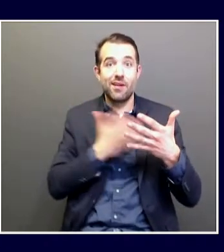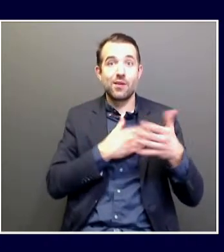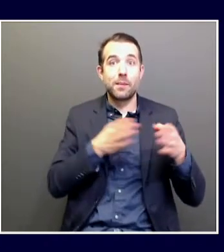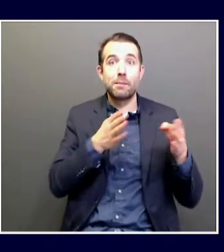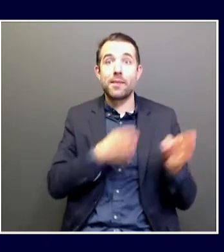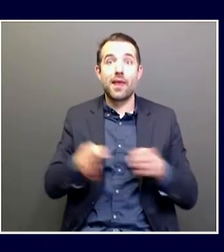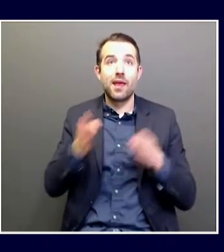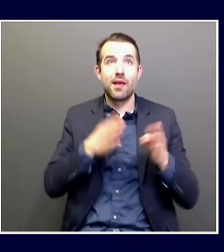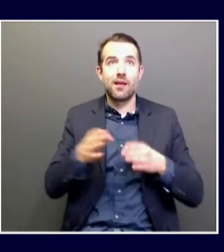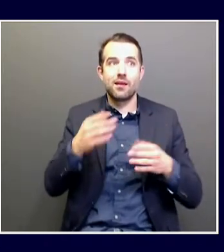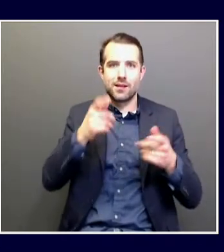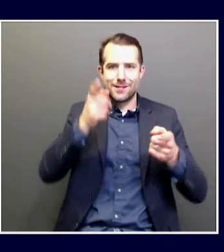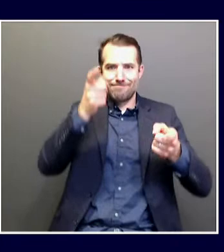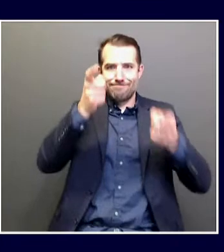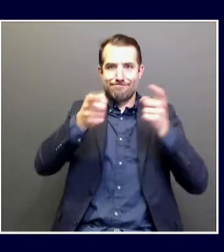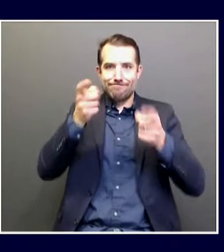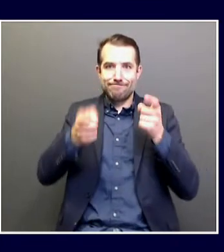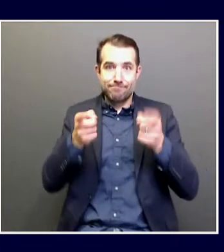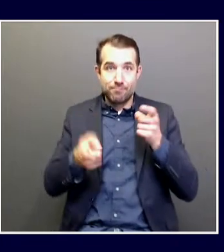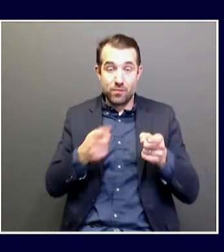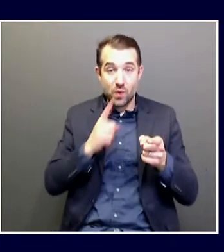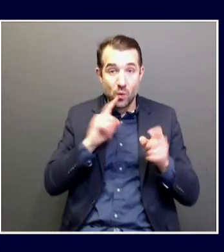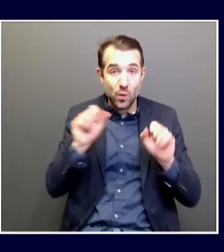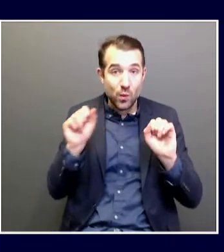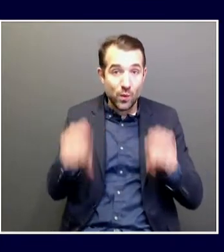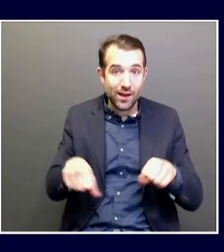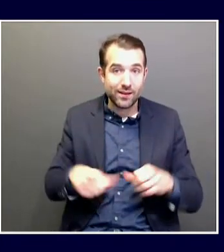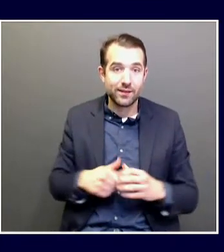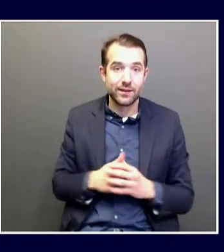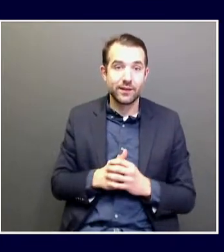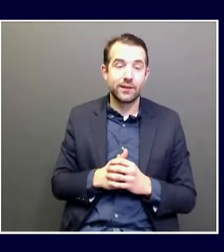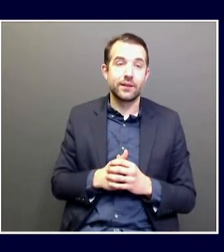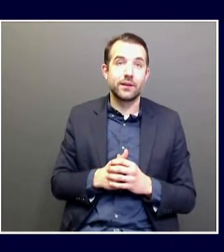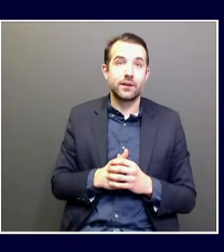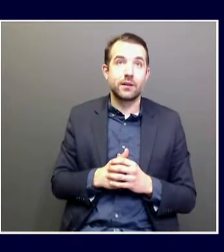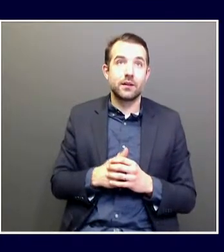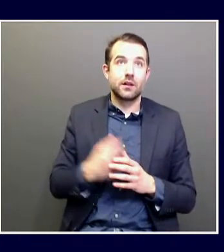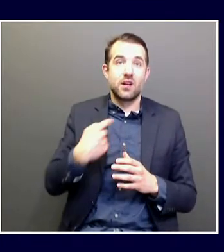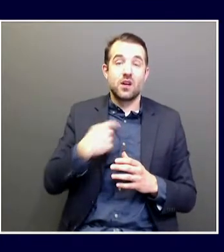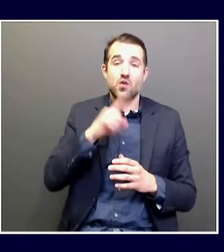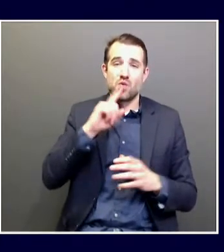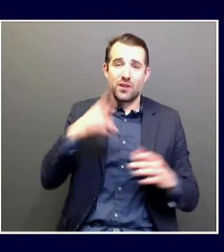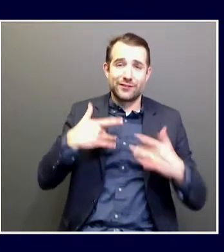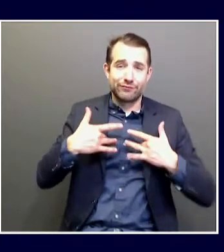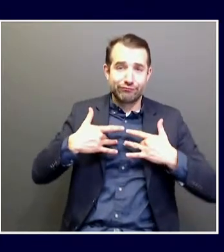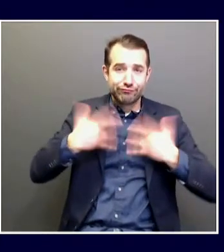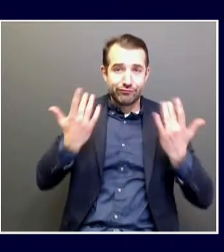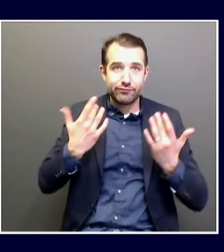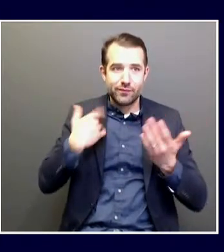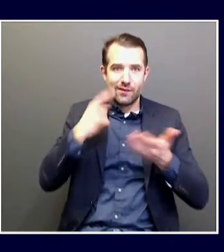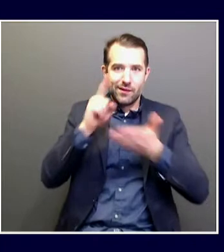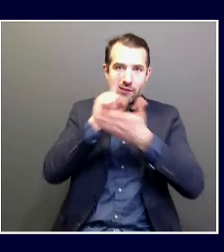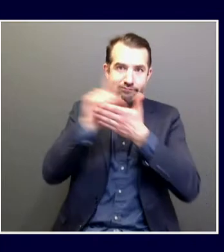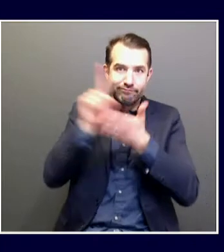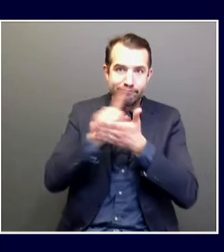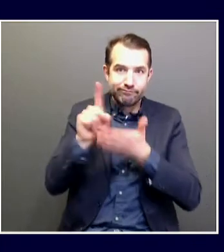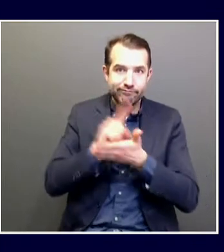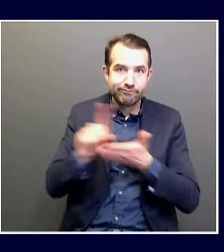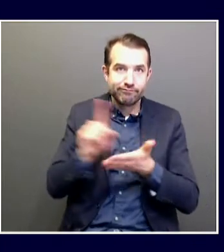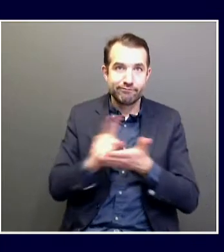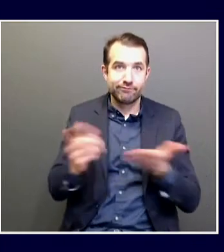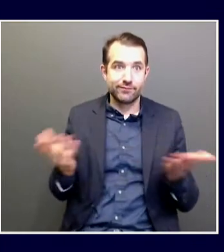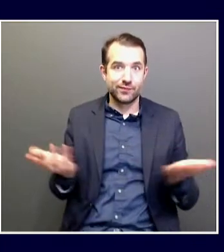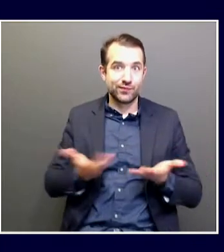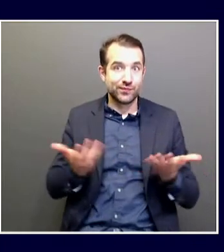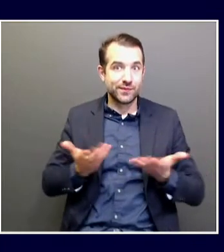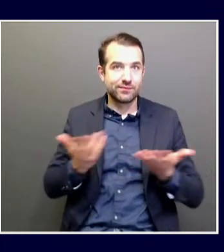existing capacity. And look, I'm excited about the fact that each week we've learned about different opportunities and different ways to